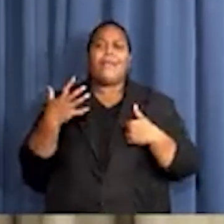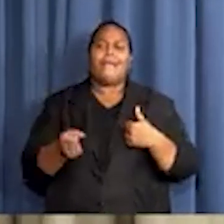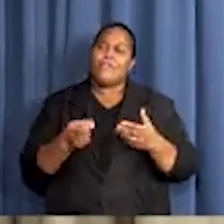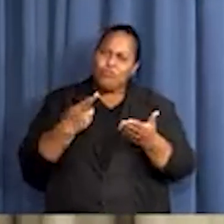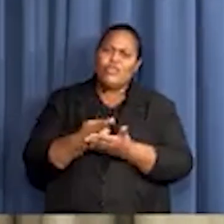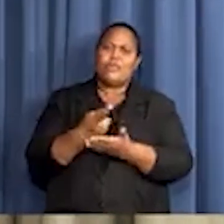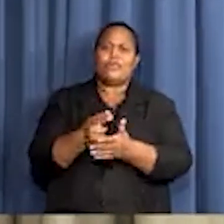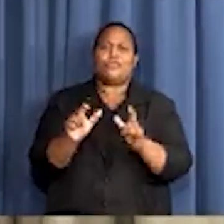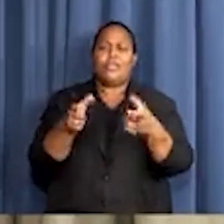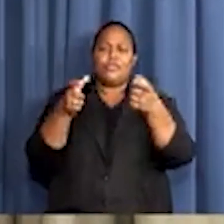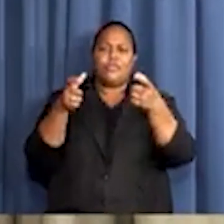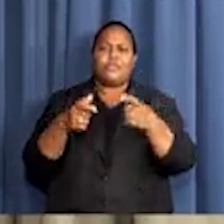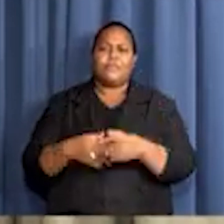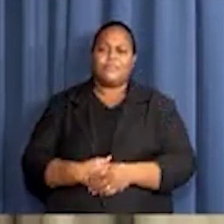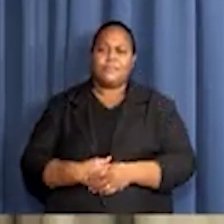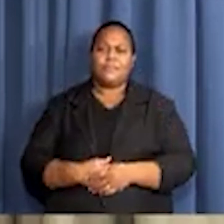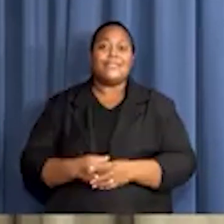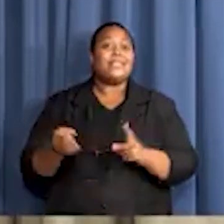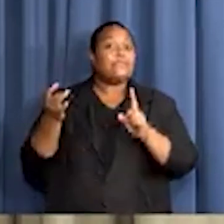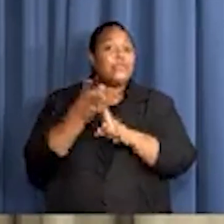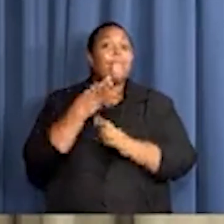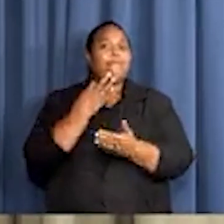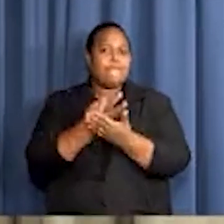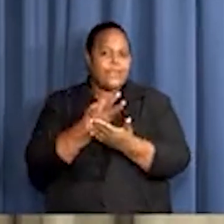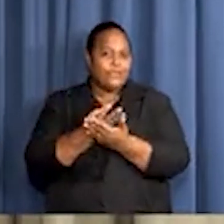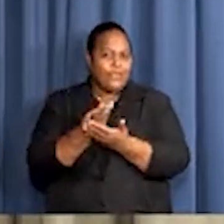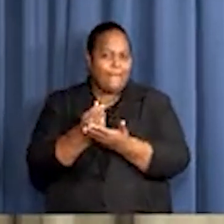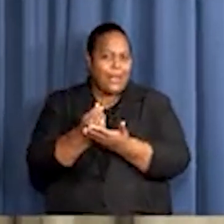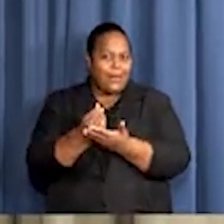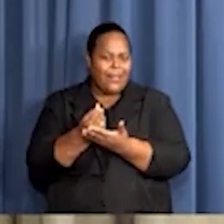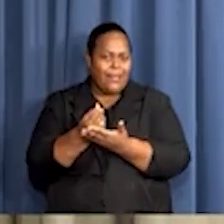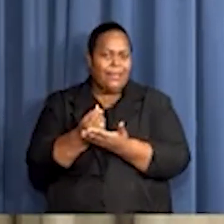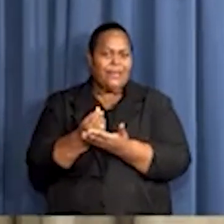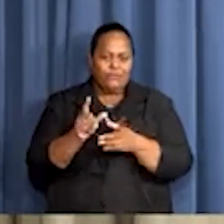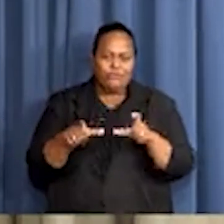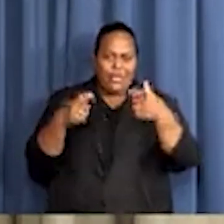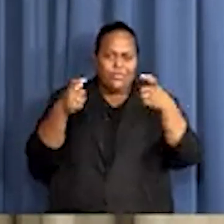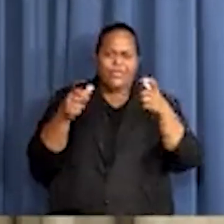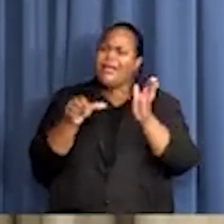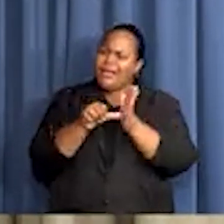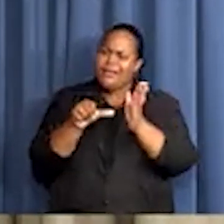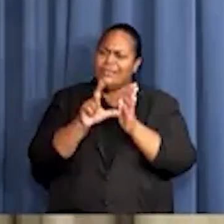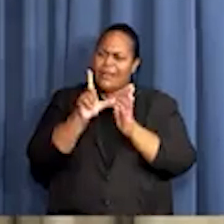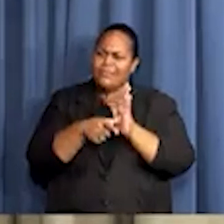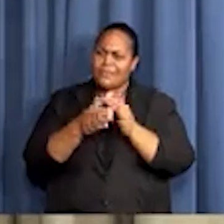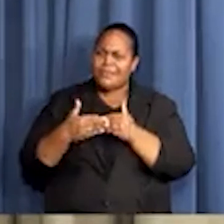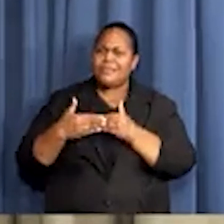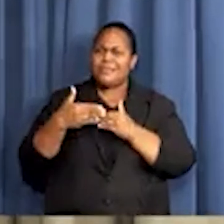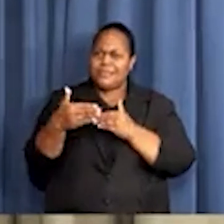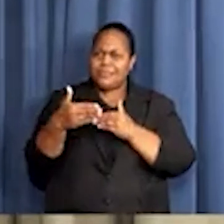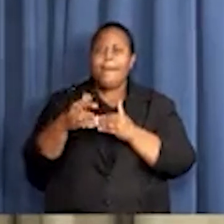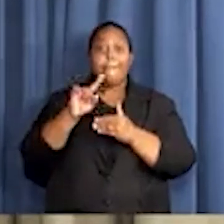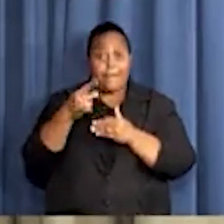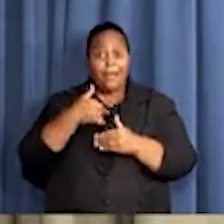real challenges, especially financially, and there may be hard times ahead. But I